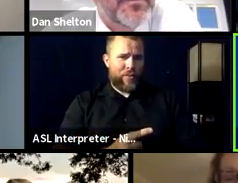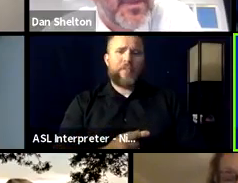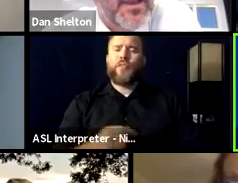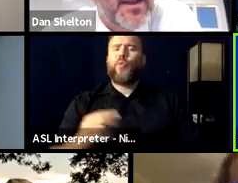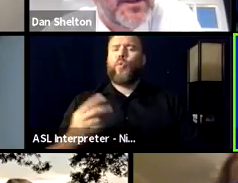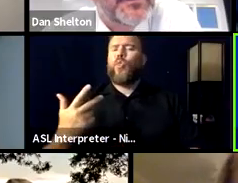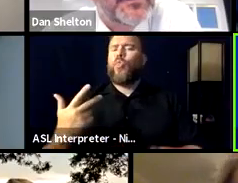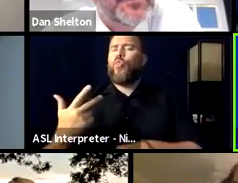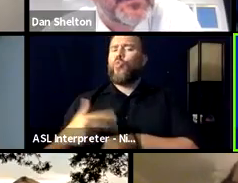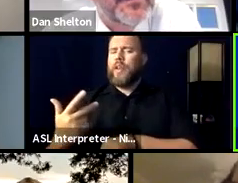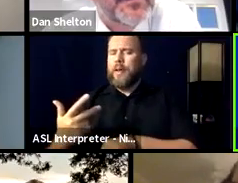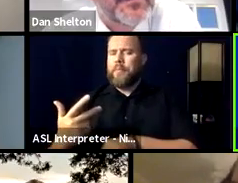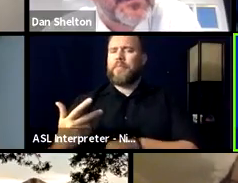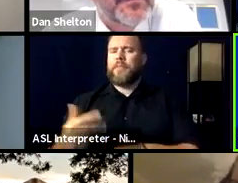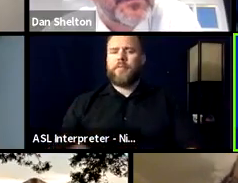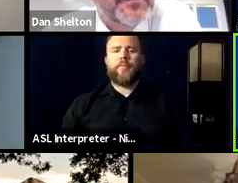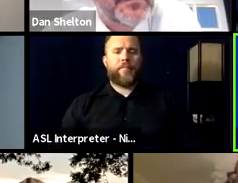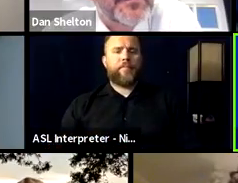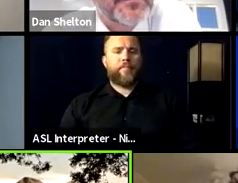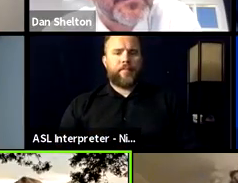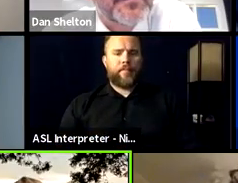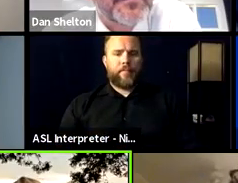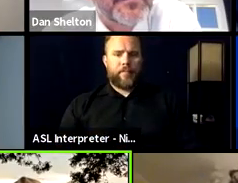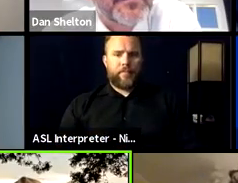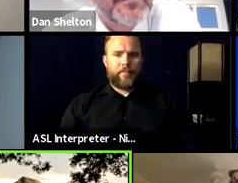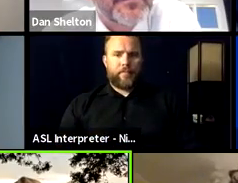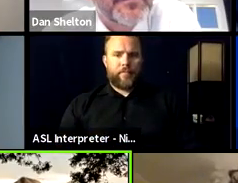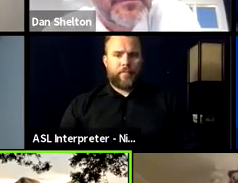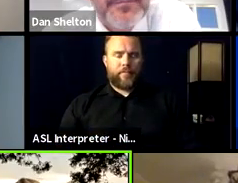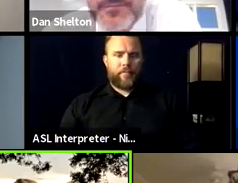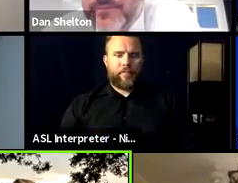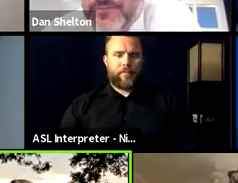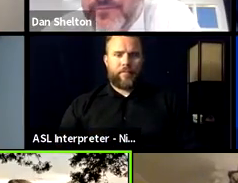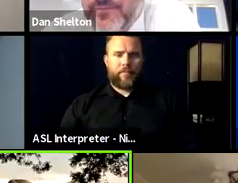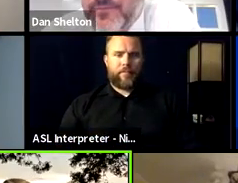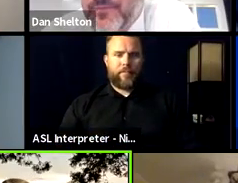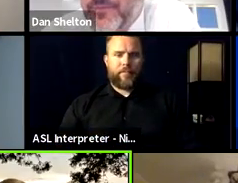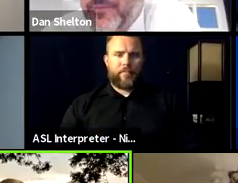February, and May. Okay. It was some weird number.